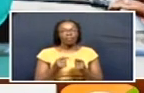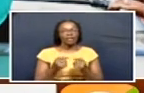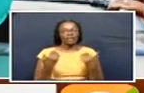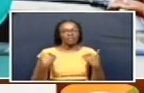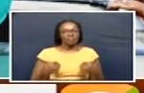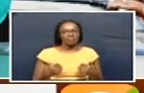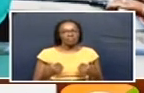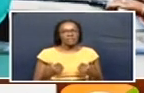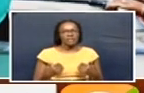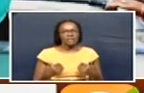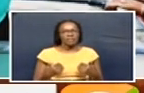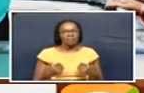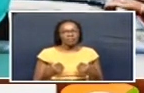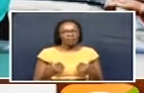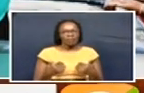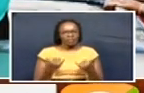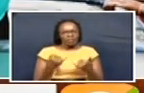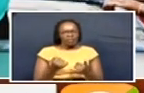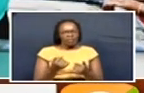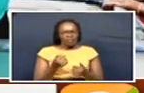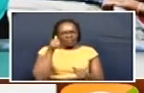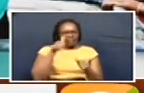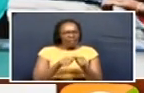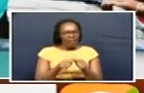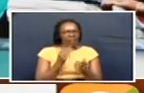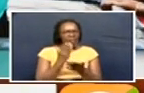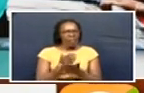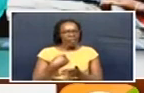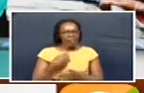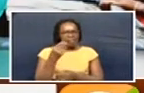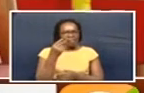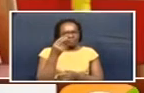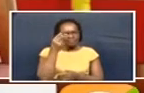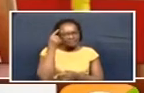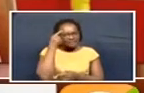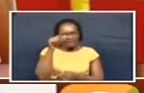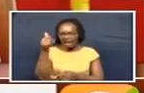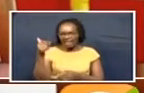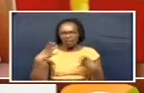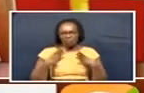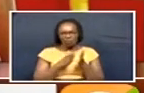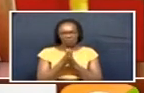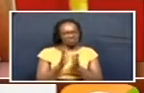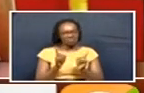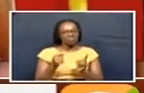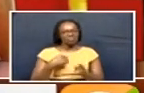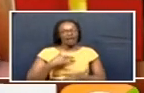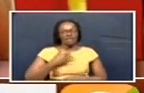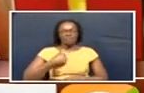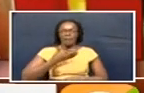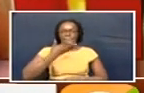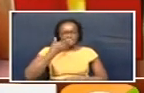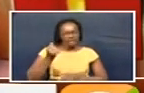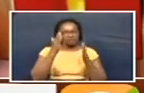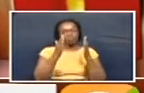kind of, now looking back, I don't think I even considered who else is running. I just felt like I was the best match for that seat